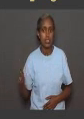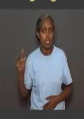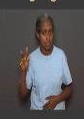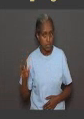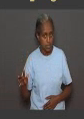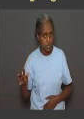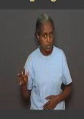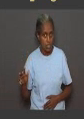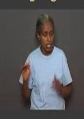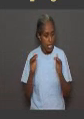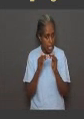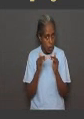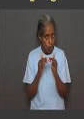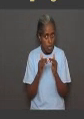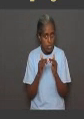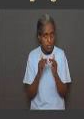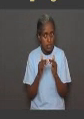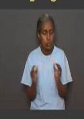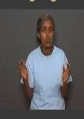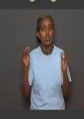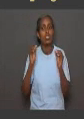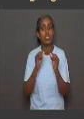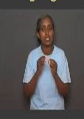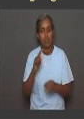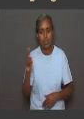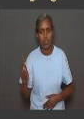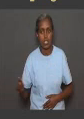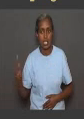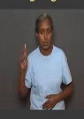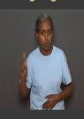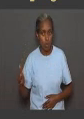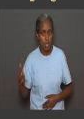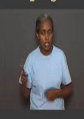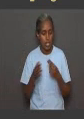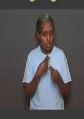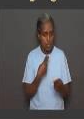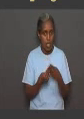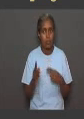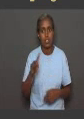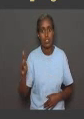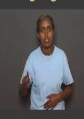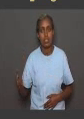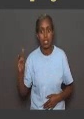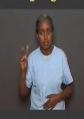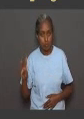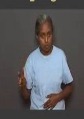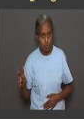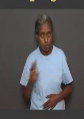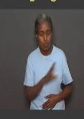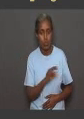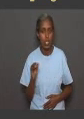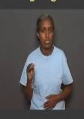Z3 equal to the sum of Z1 times Z2